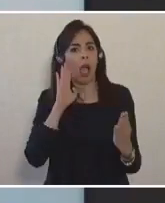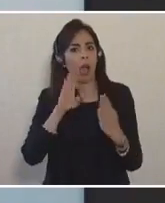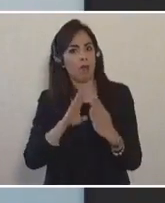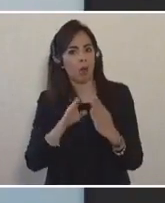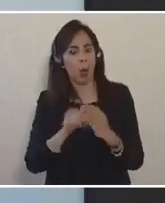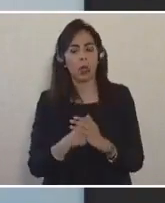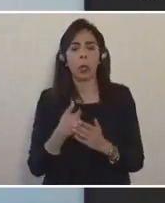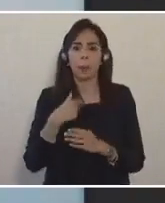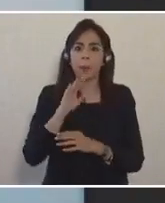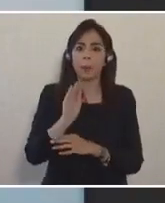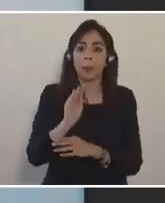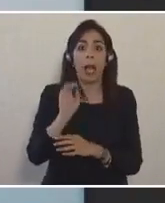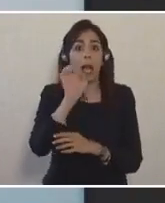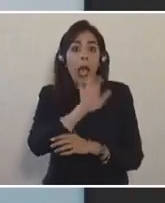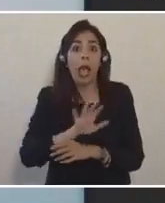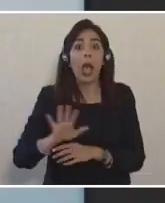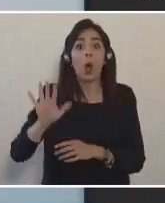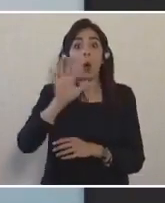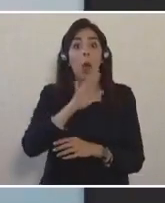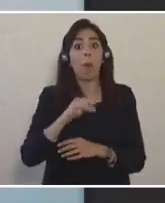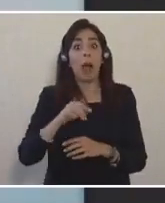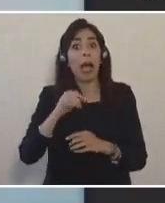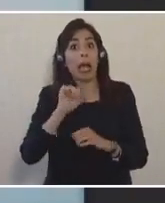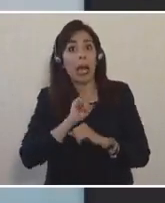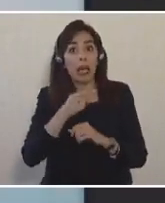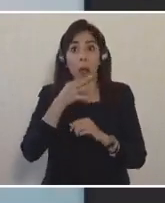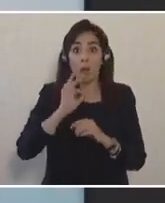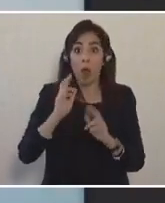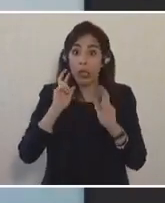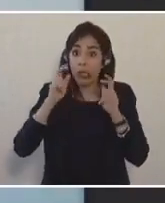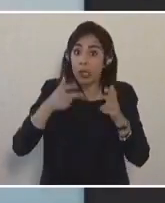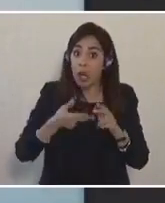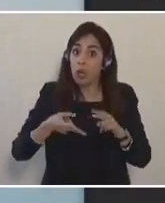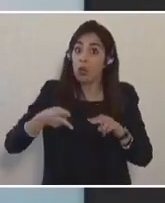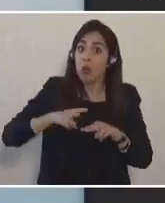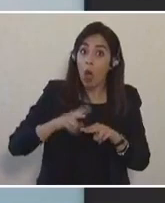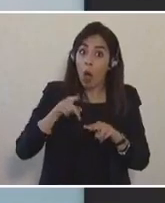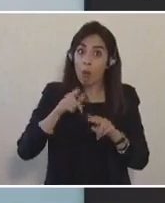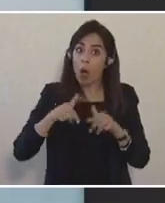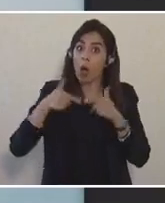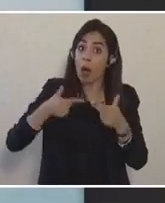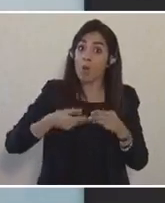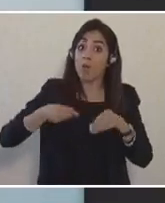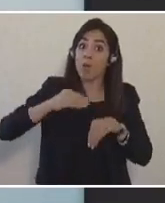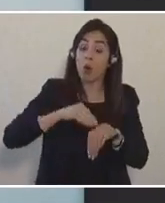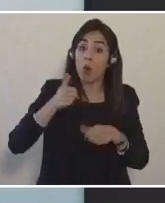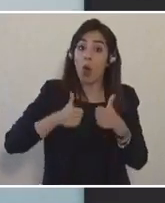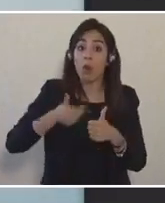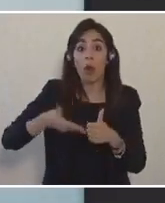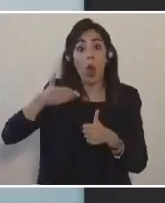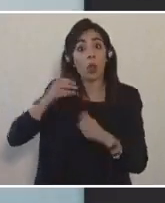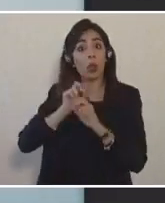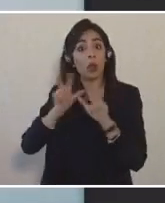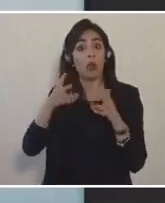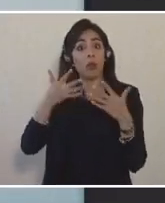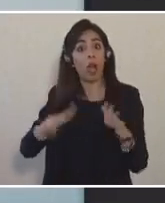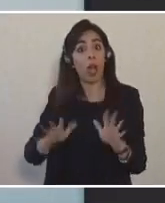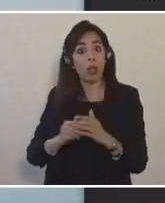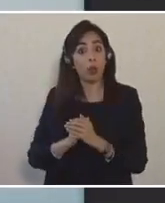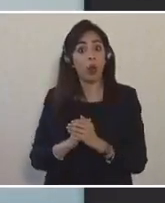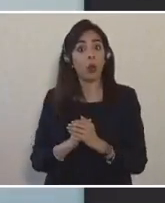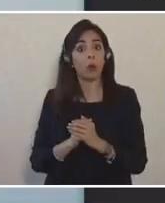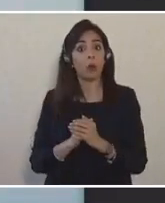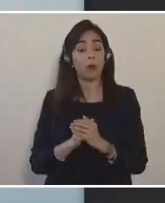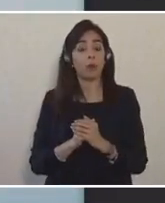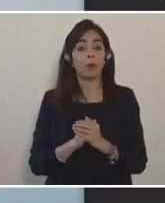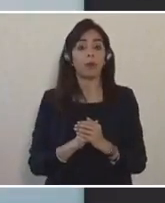announced? And a second question, if I may, for Mrs. van der Leyen, on the